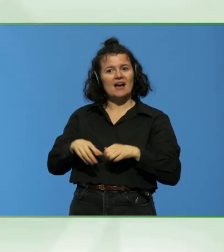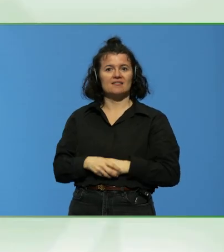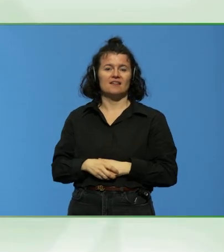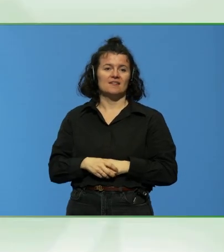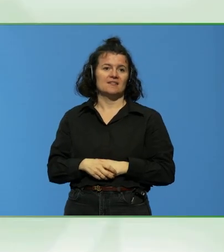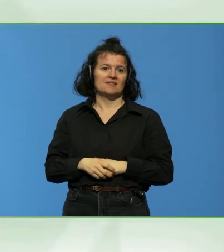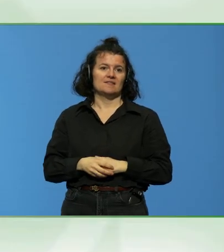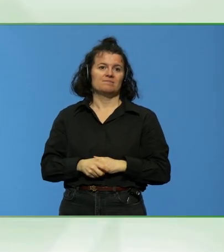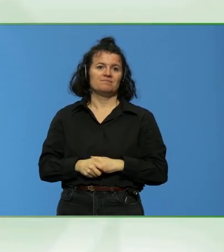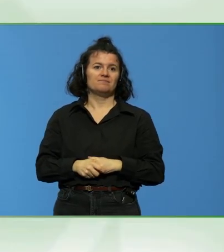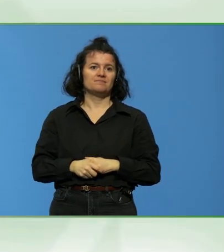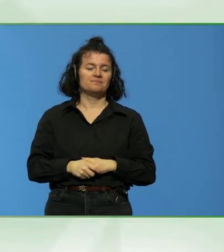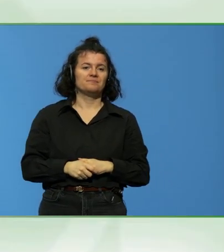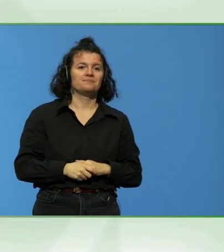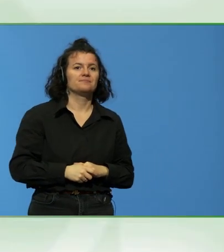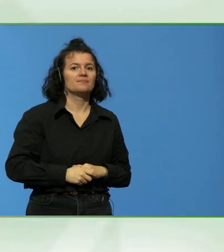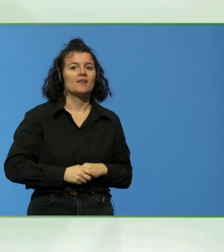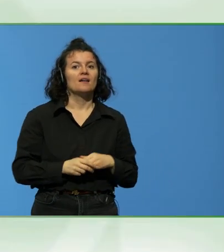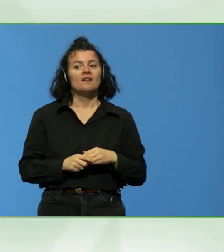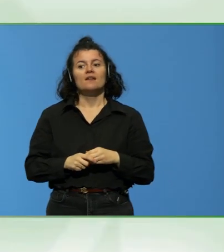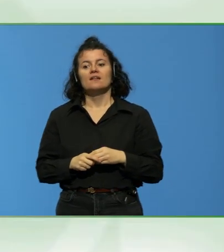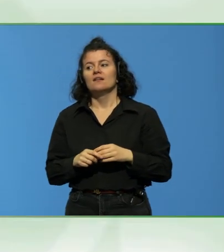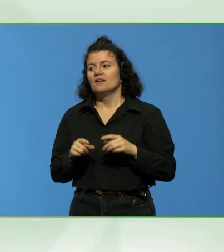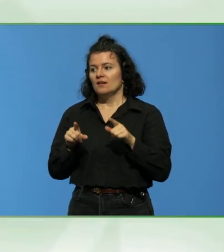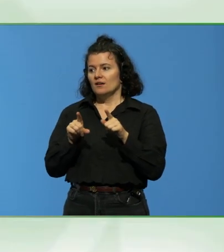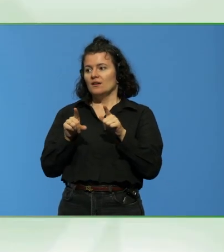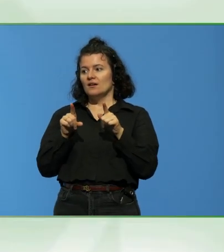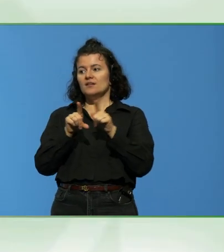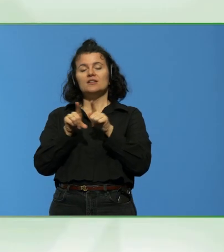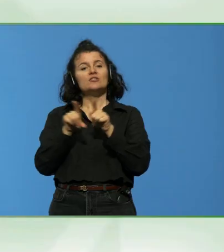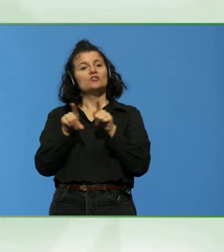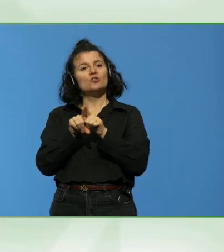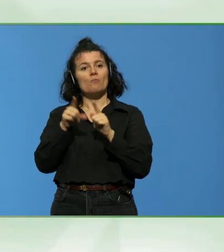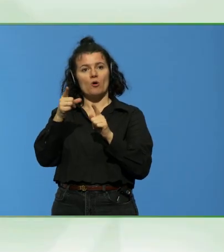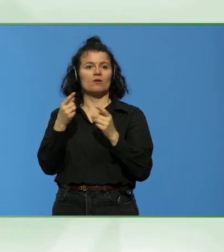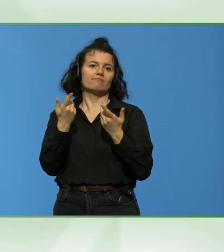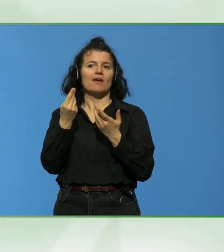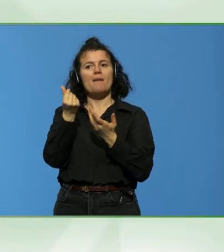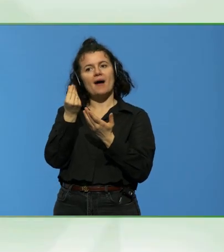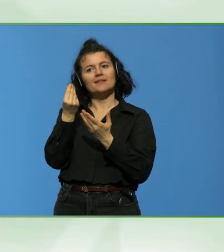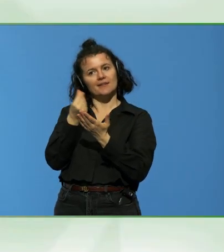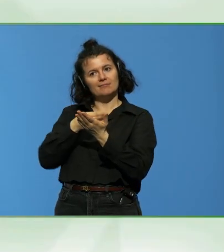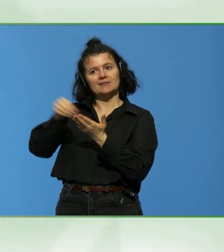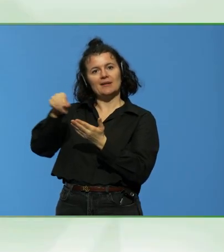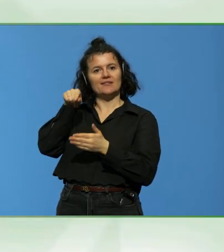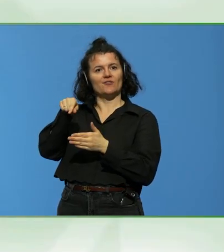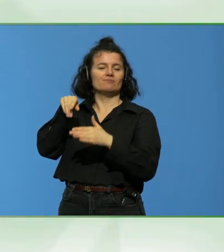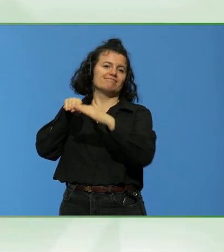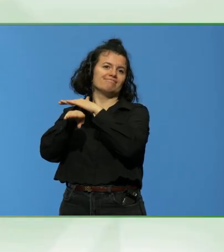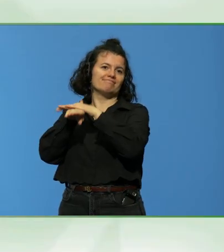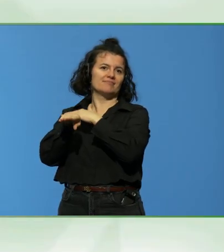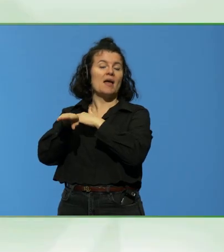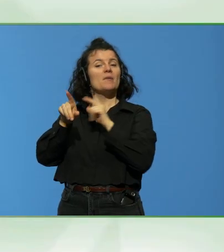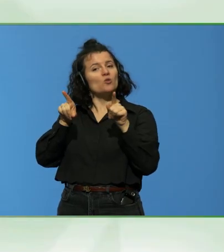power, but actually what it means to their industry and how do you penetrate it. Thank you for that, Marianne. Please, your